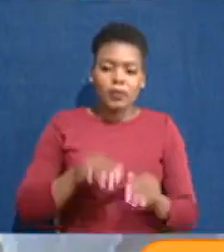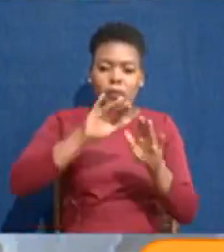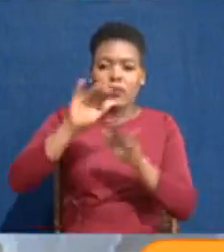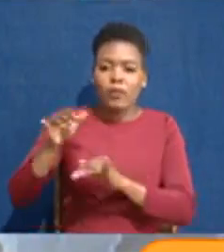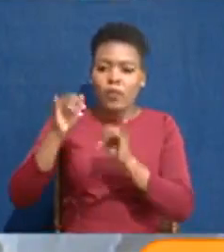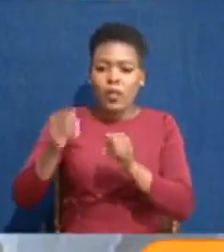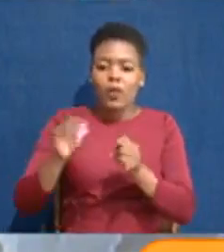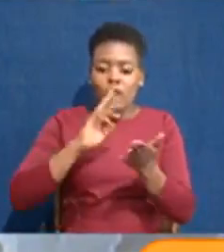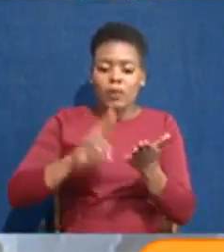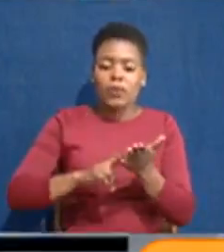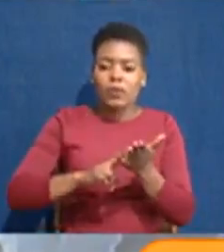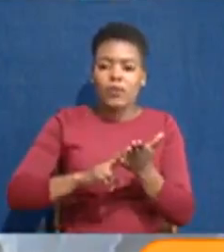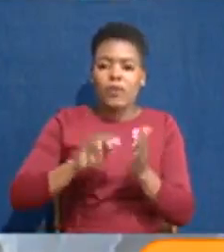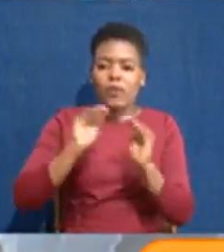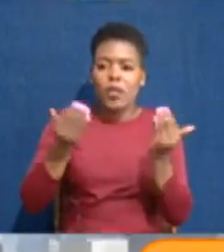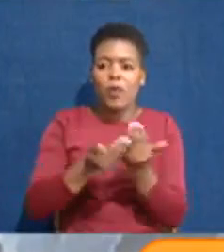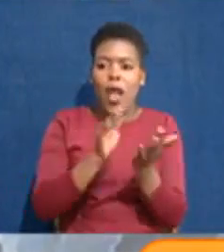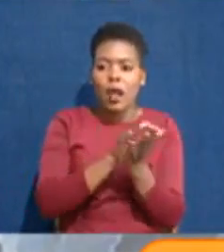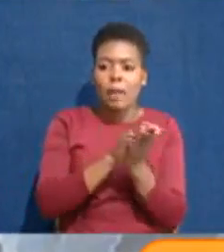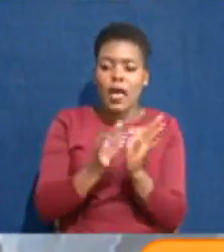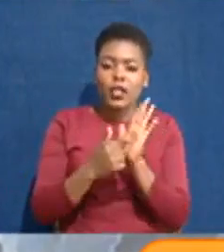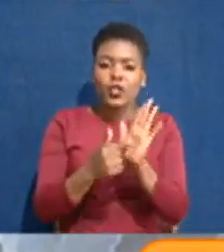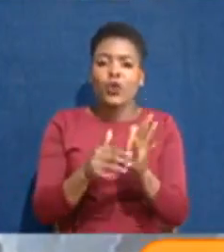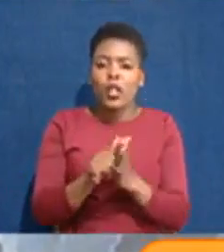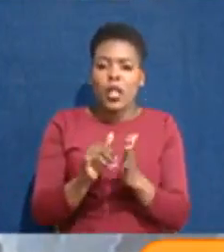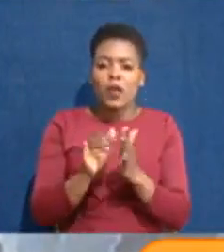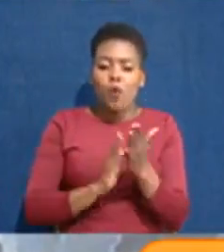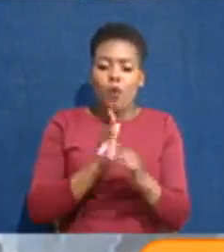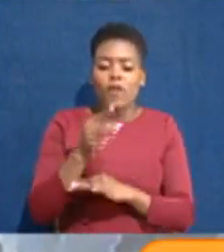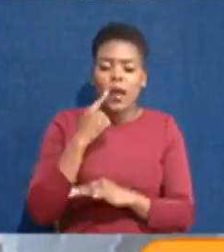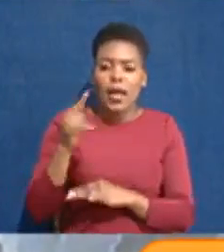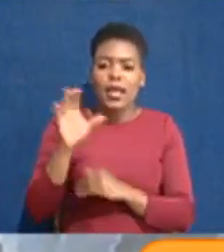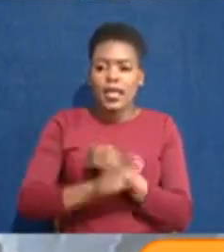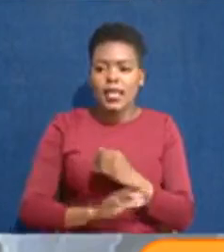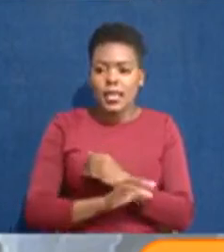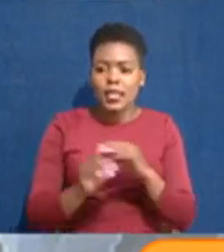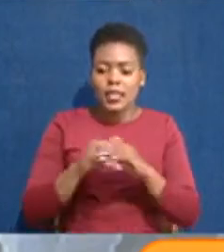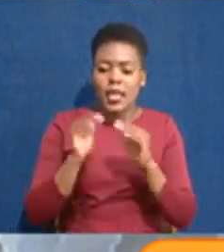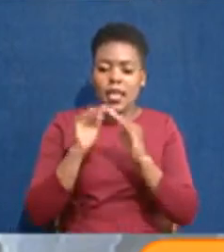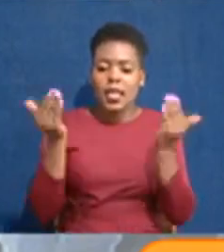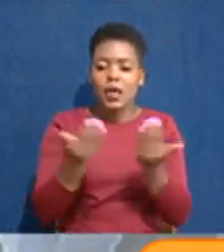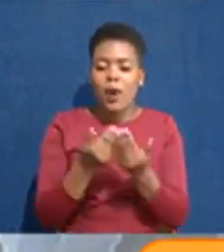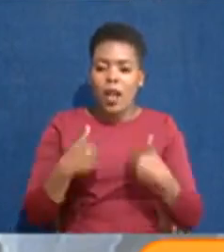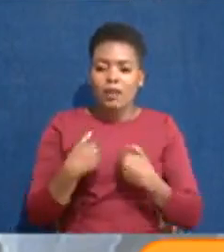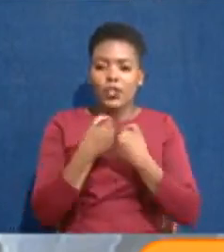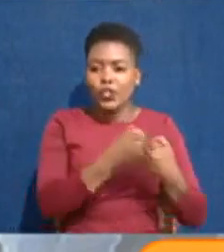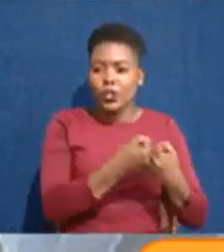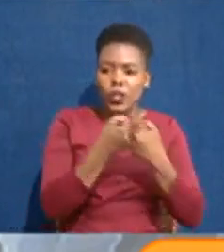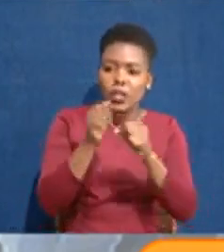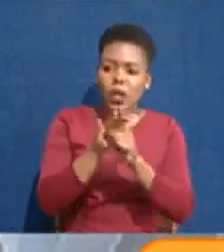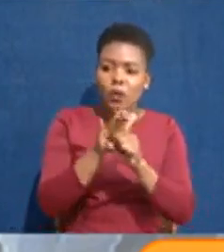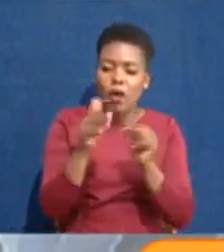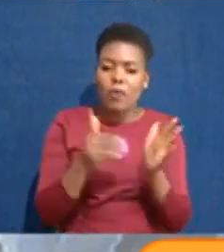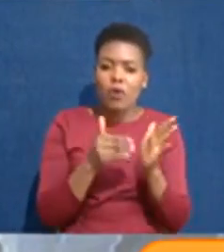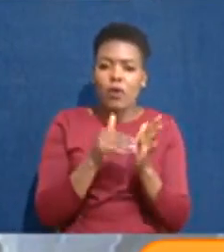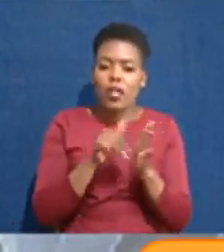A new report by the World Bank shows that more than 100 countries across the globe face serious obstacles that could